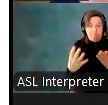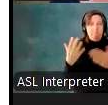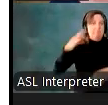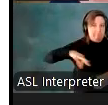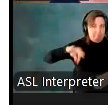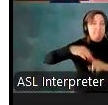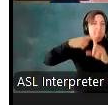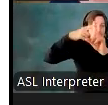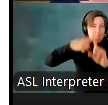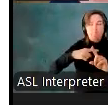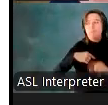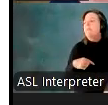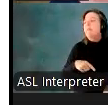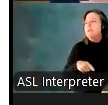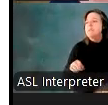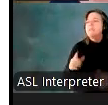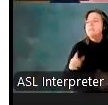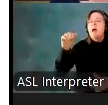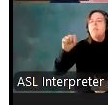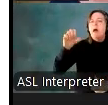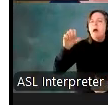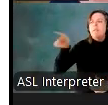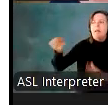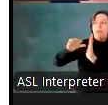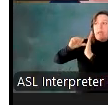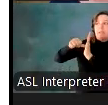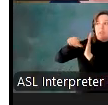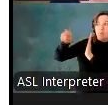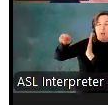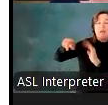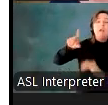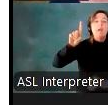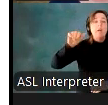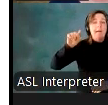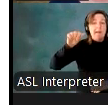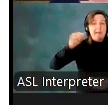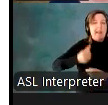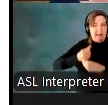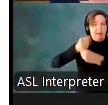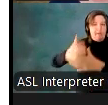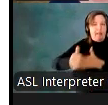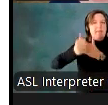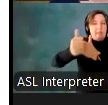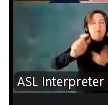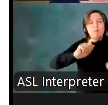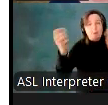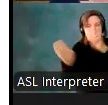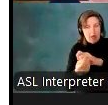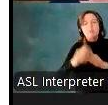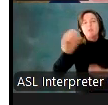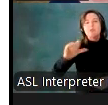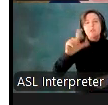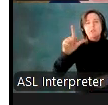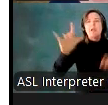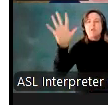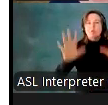highlighted here, where data drove changes to soil climate models. So a lot of long-standing assumptions